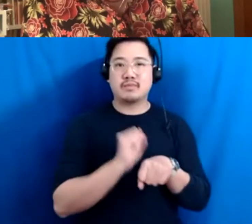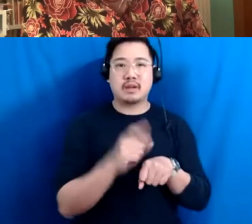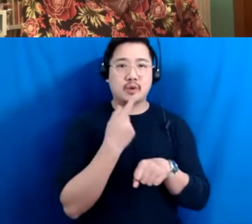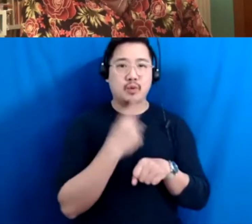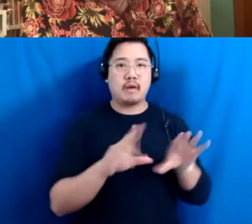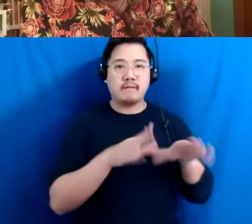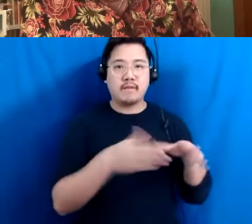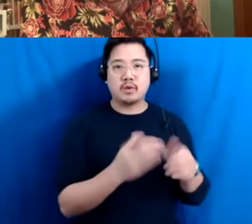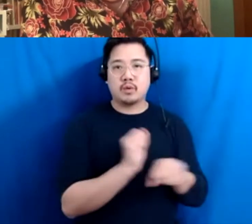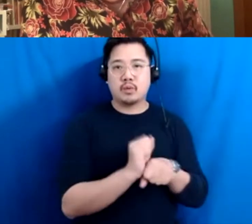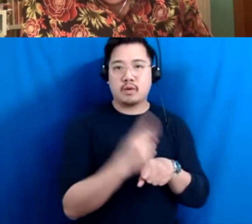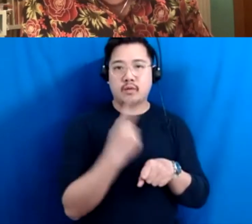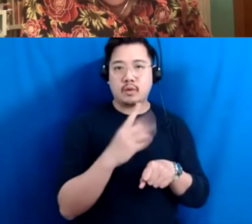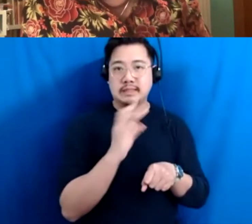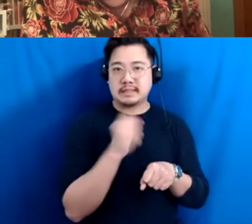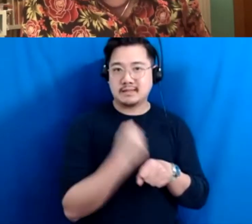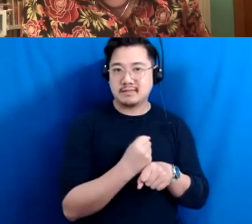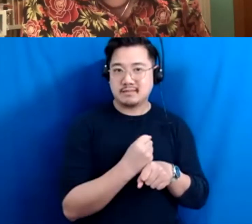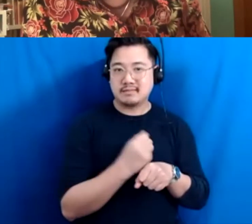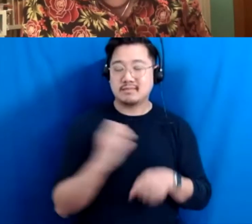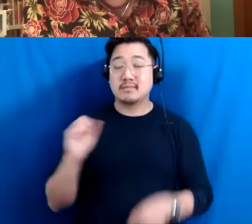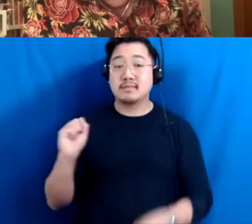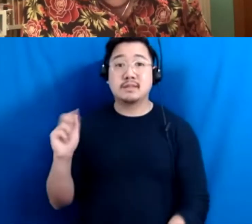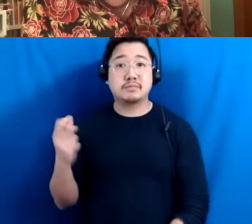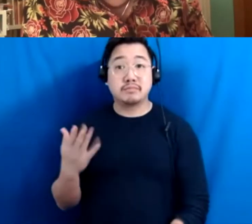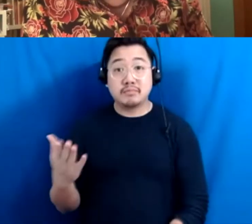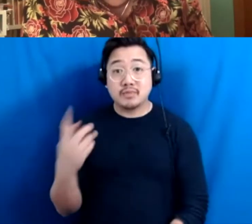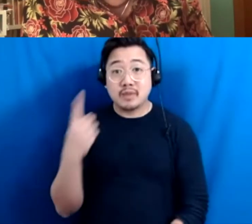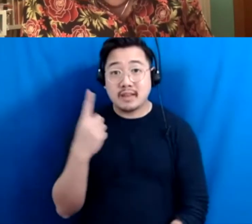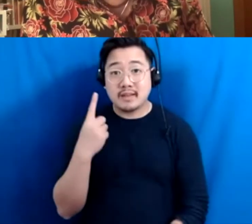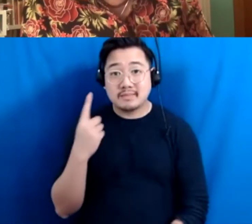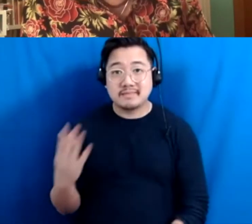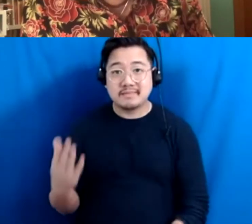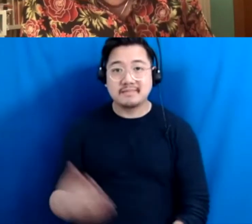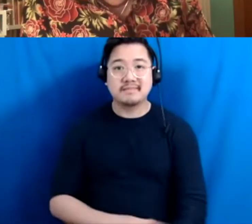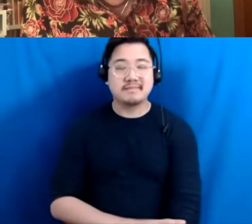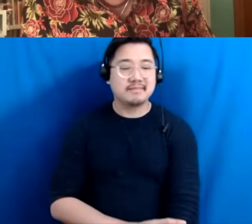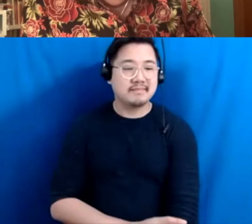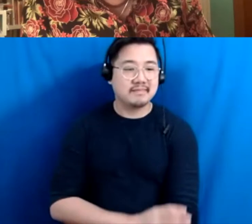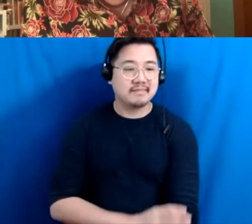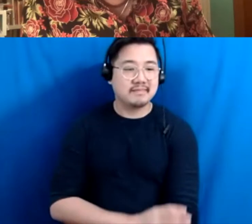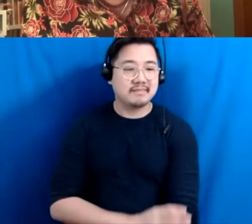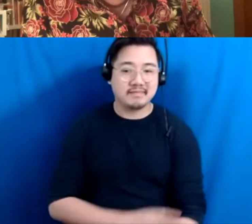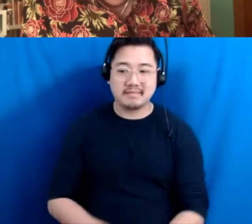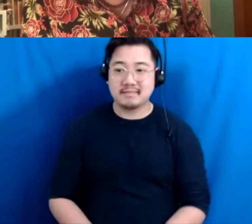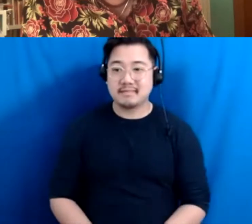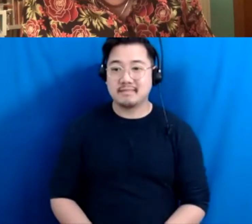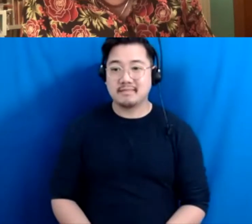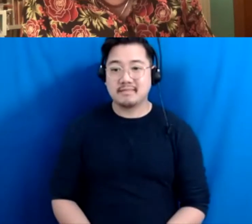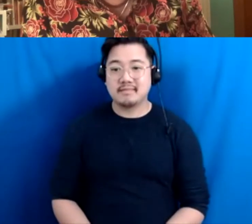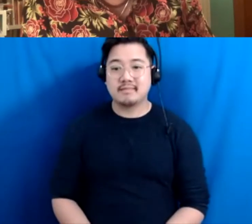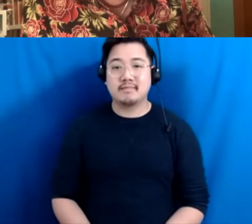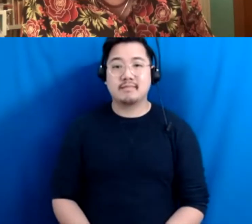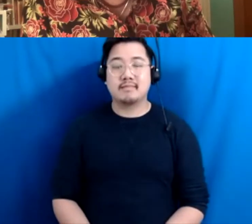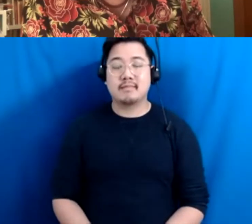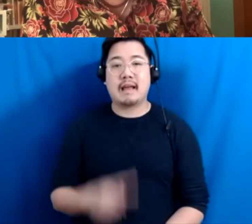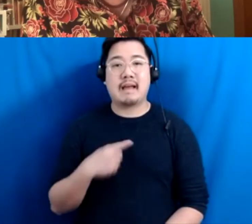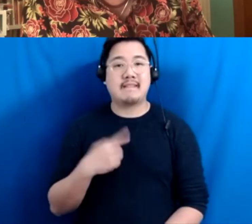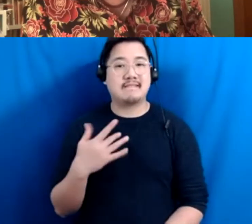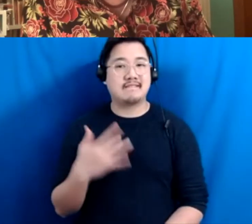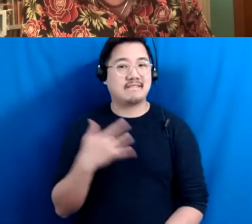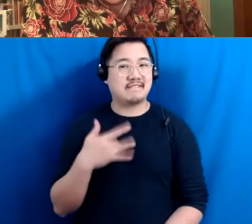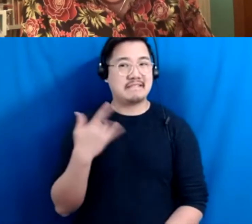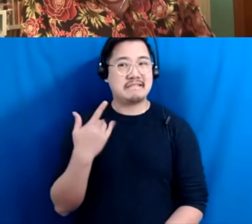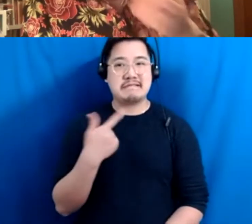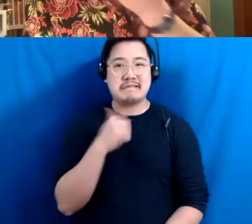really. Sarah, what do you think? Yeah. I feel very far from an expert on the